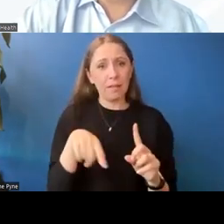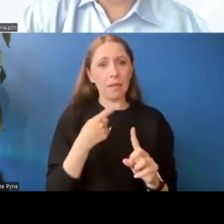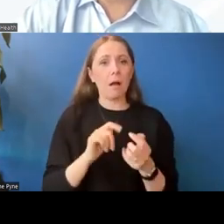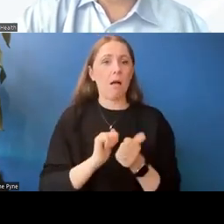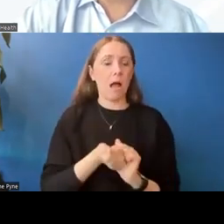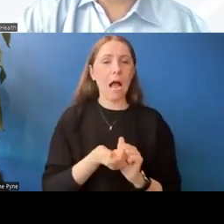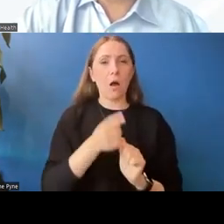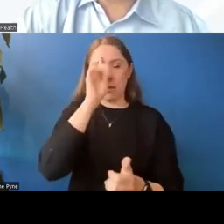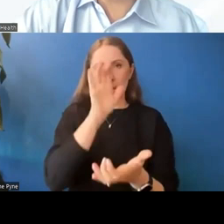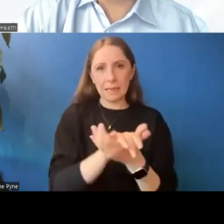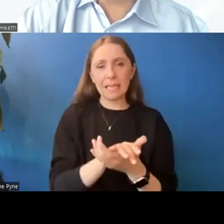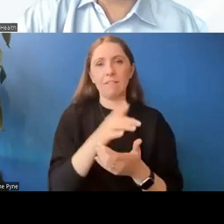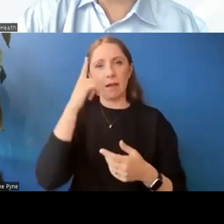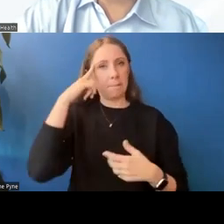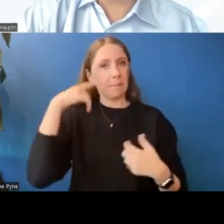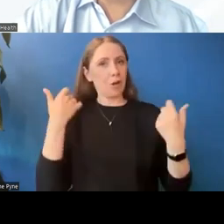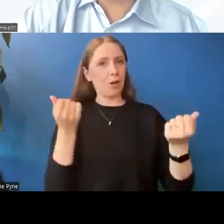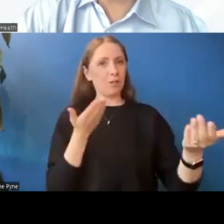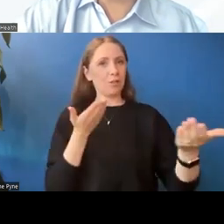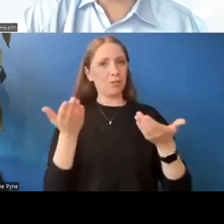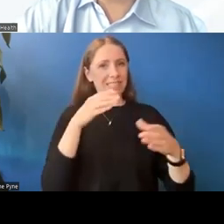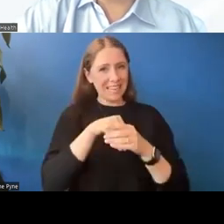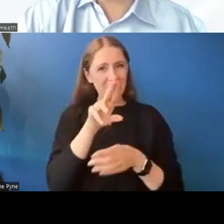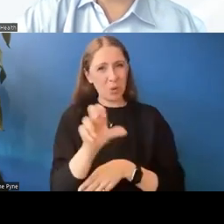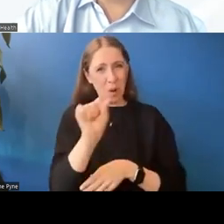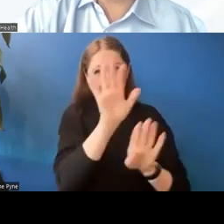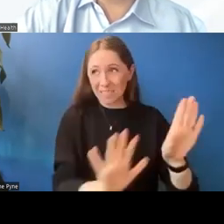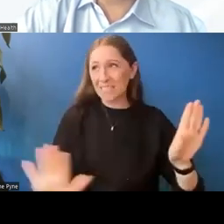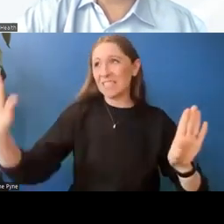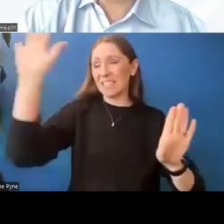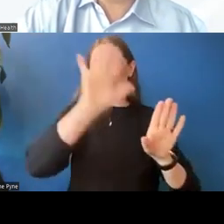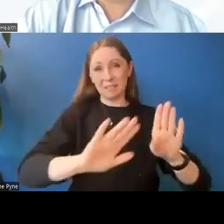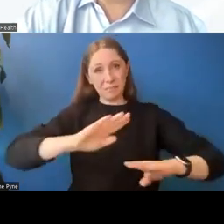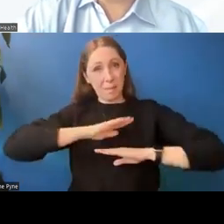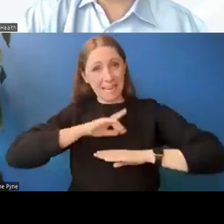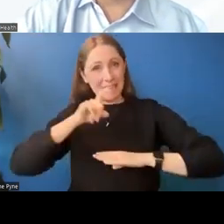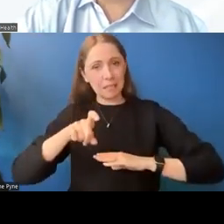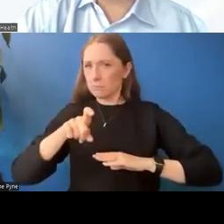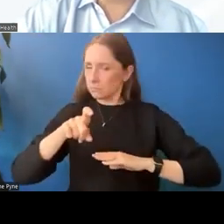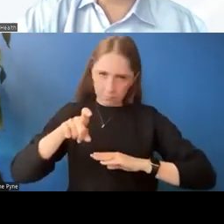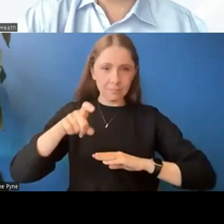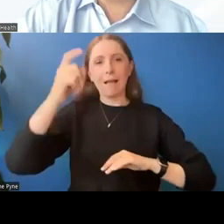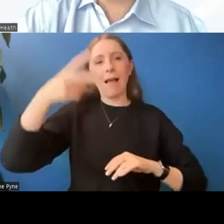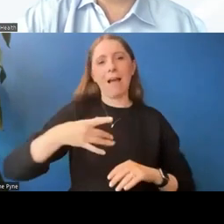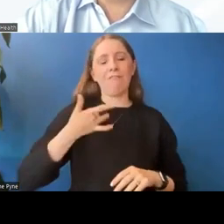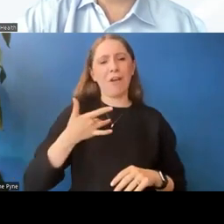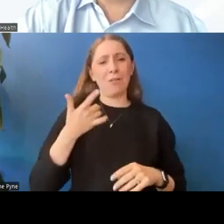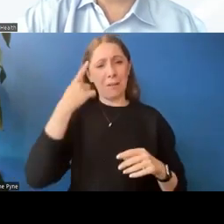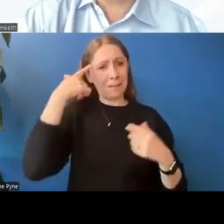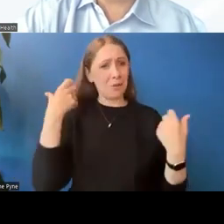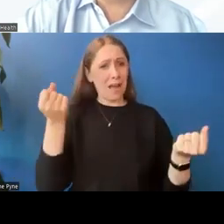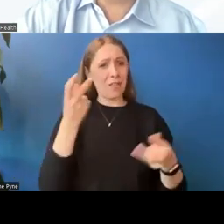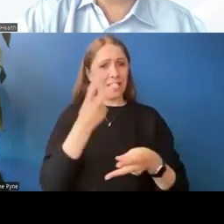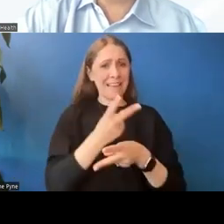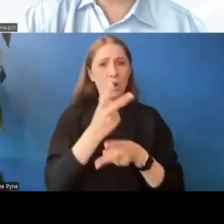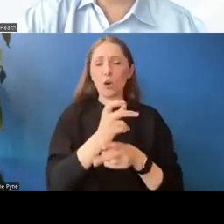they believe that mental health services in the US are meeting their needs, almost half felt that mental health care is